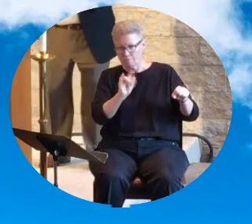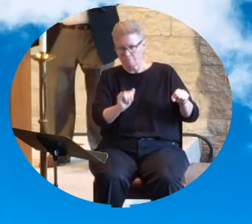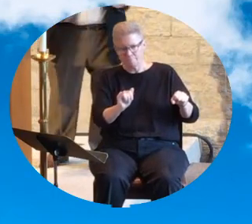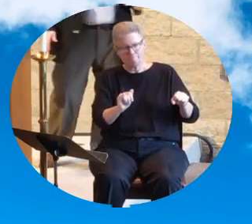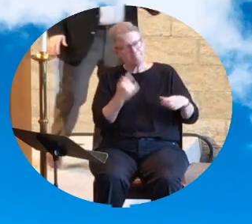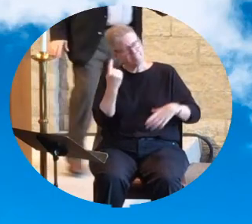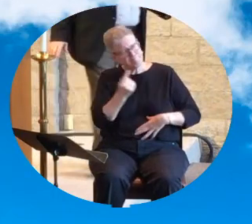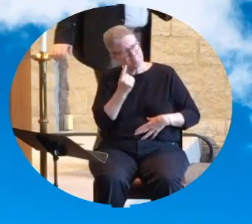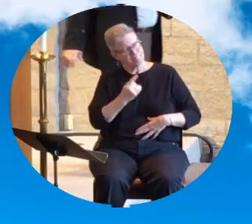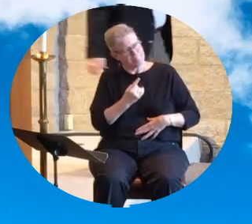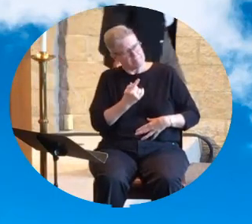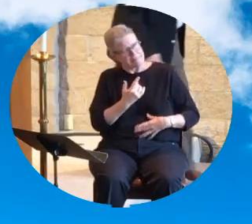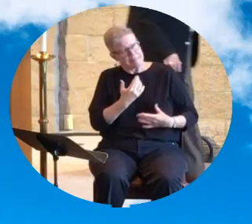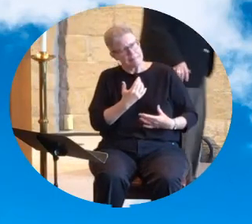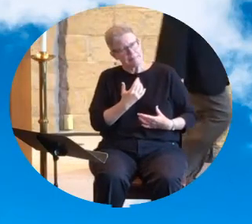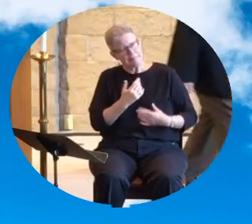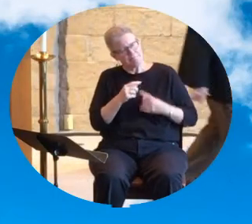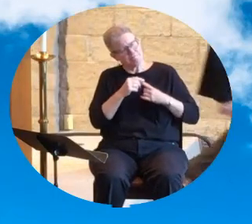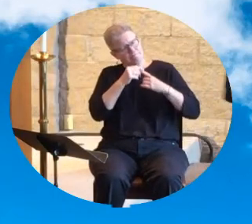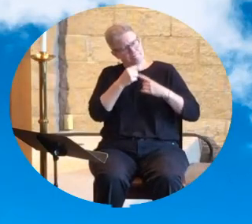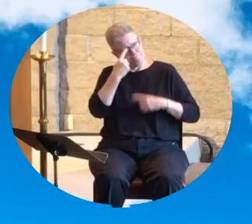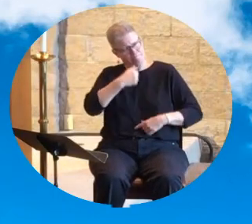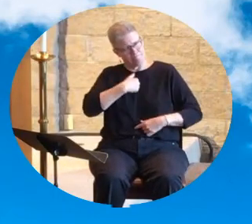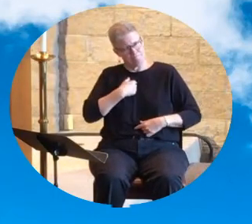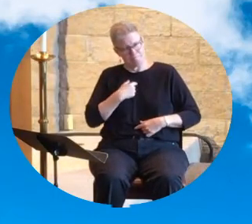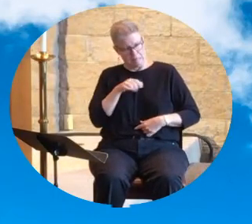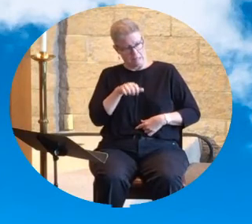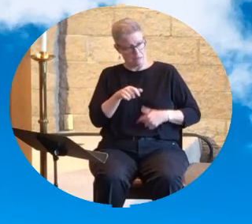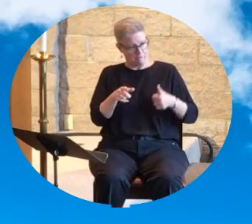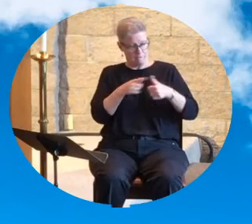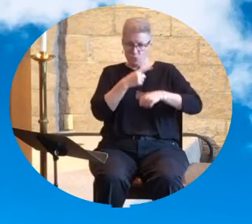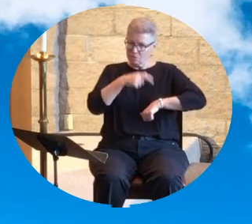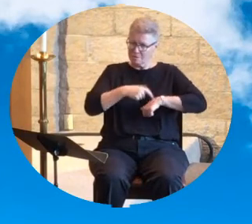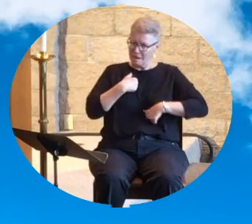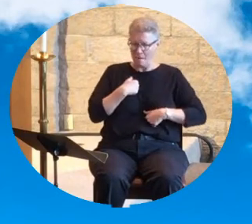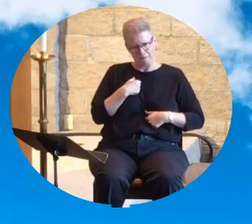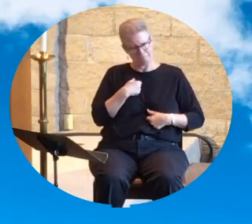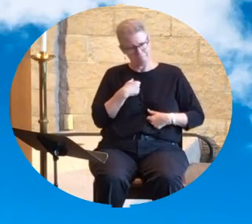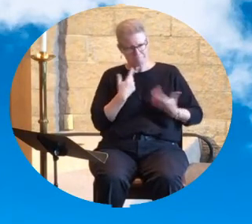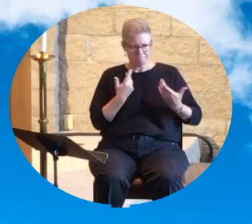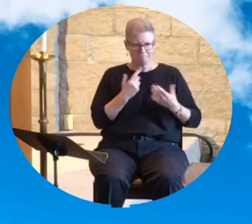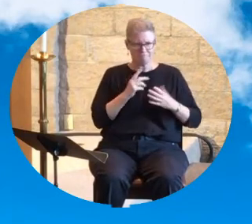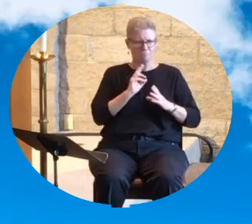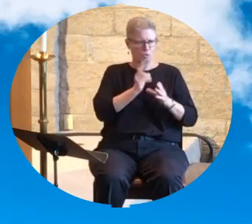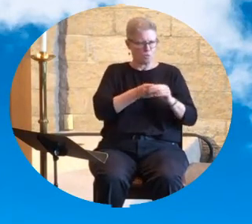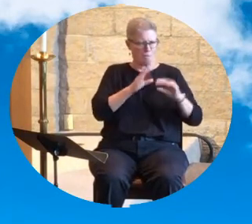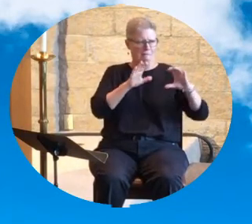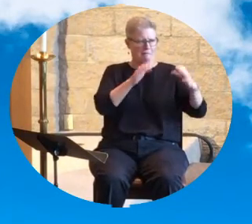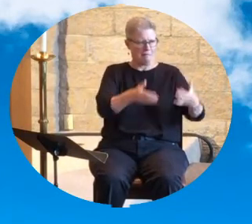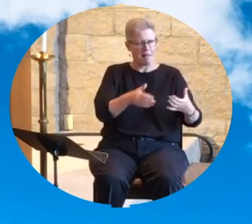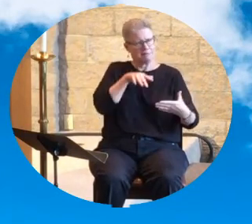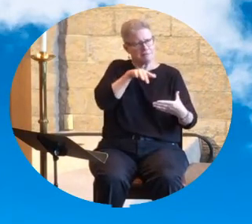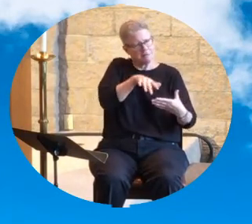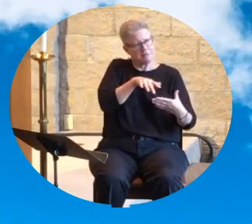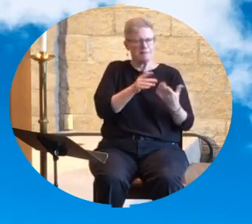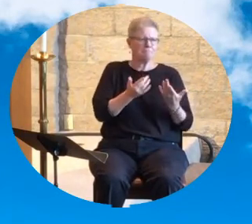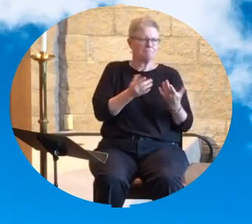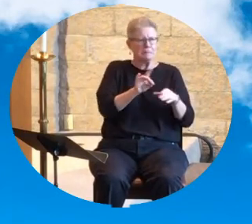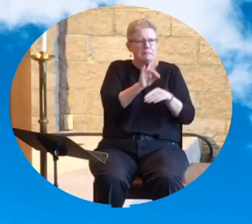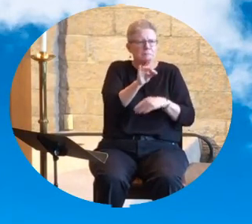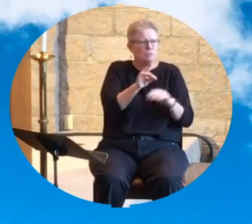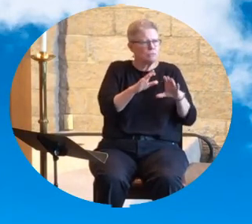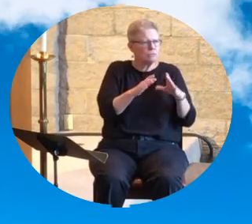special meaning to me. It was the first time I've done spiritual growth topics in a class setting where everybody shared and